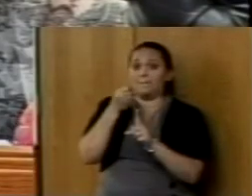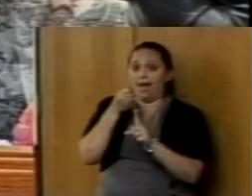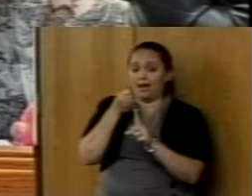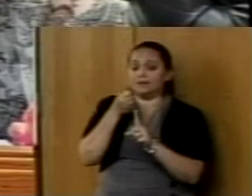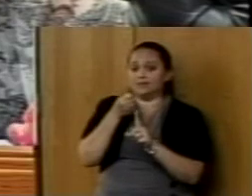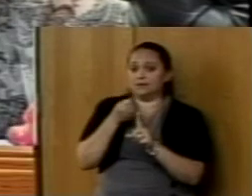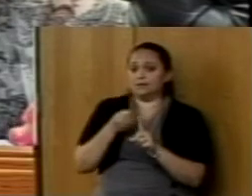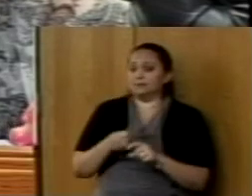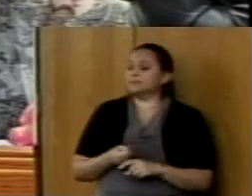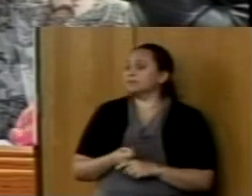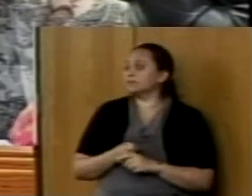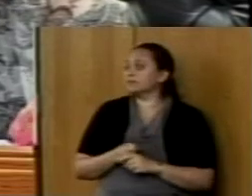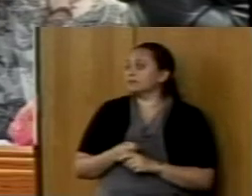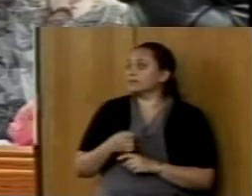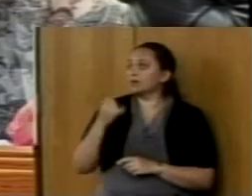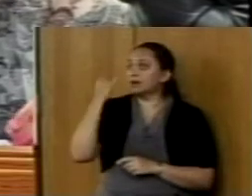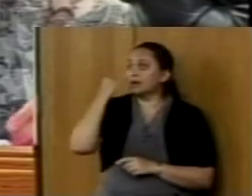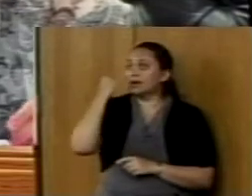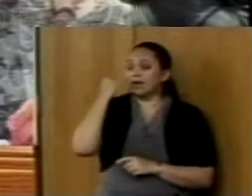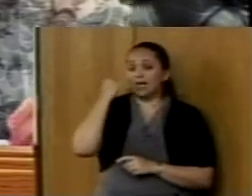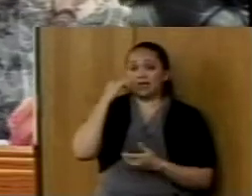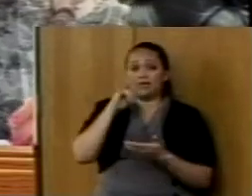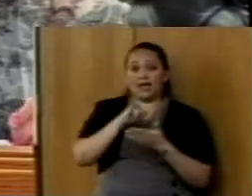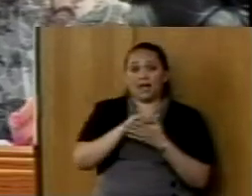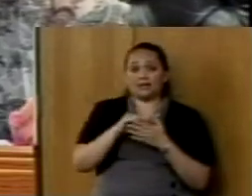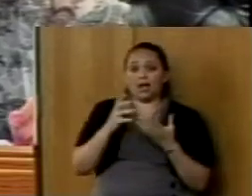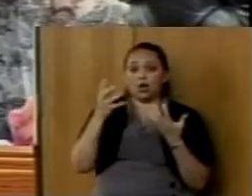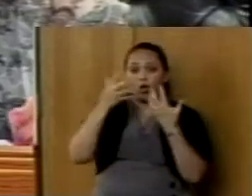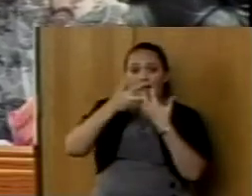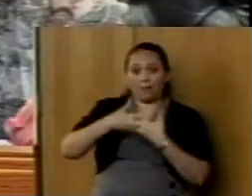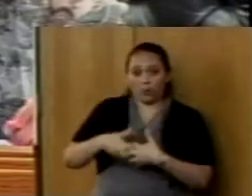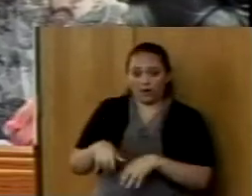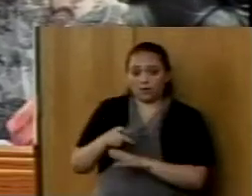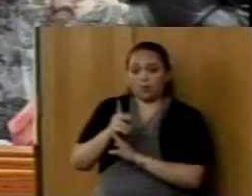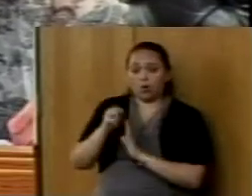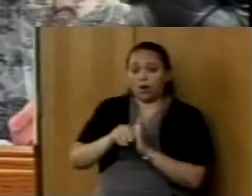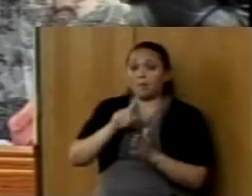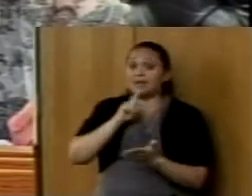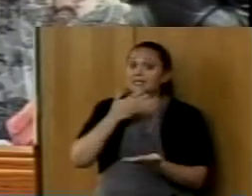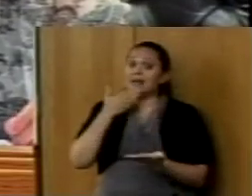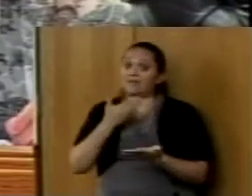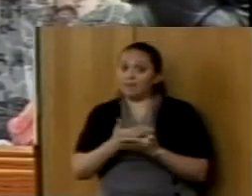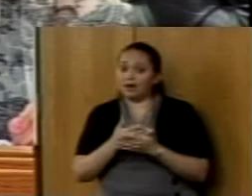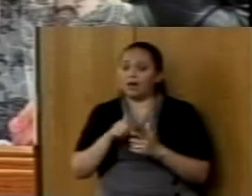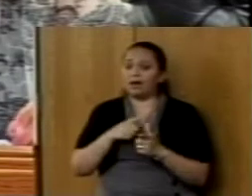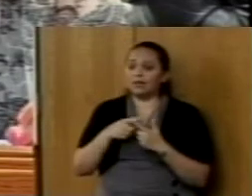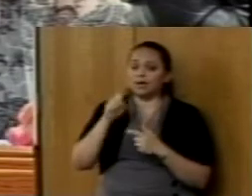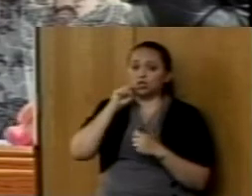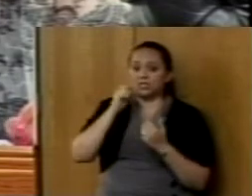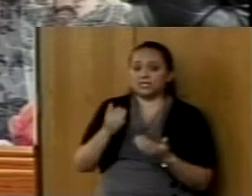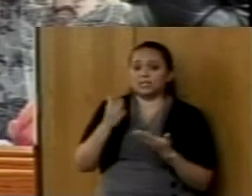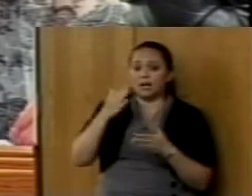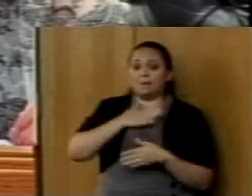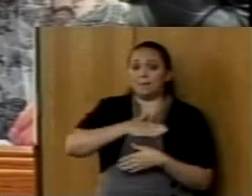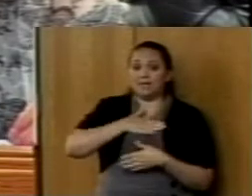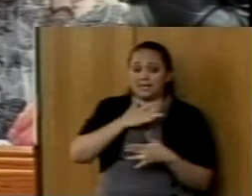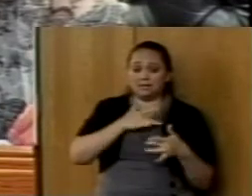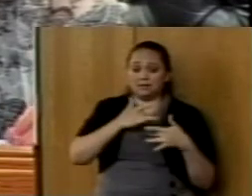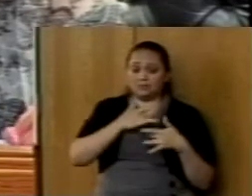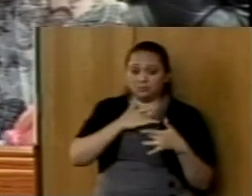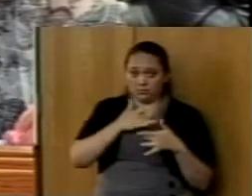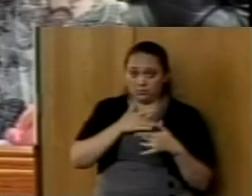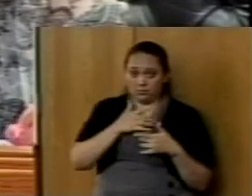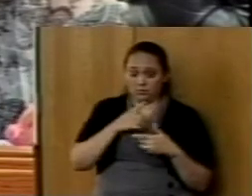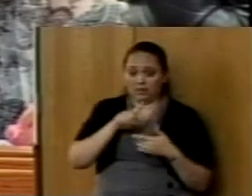if this is a collaboration program, is it effective? And then she suggests, please consider this when submitted